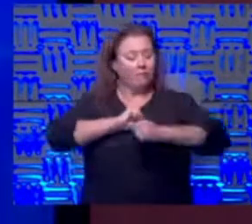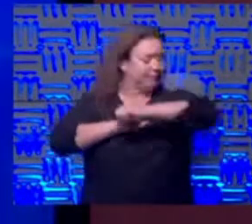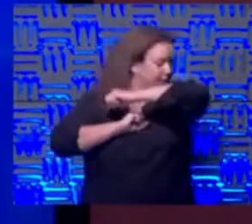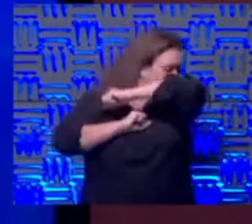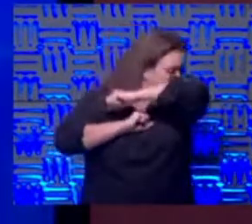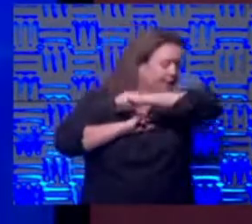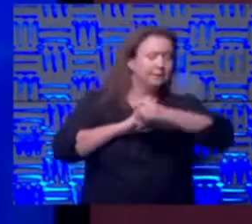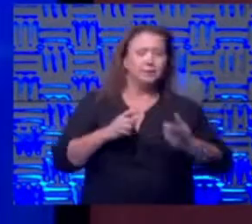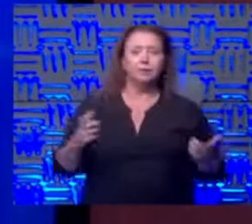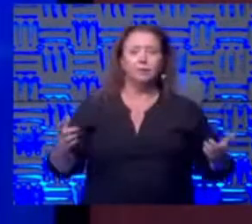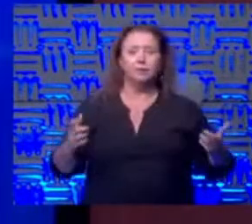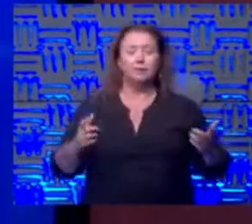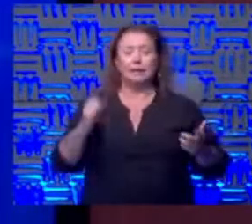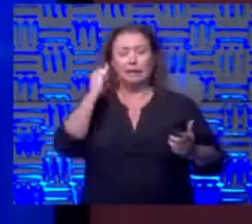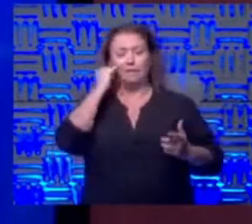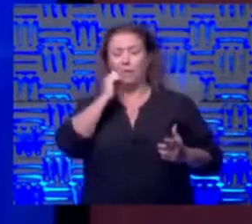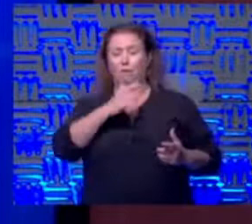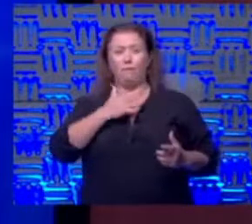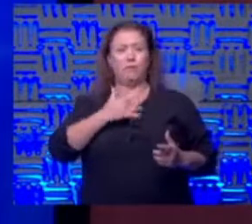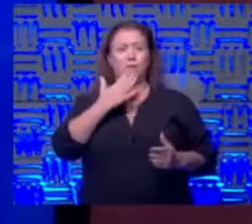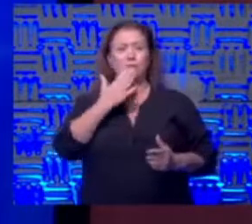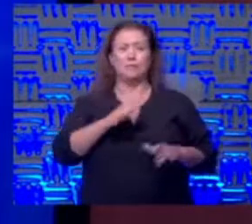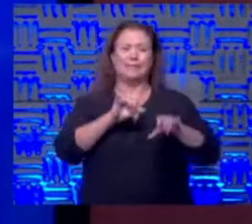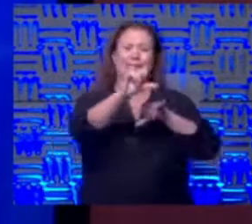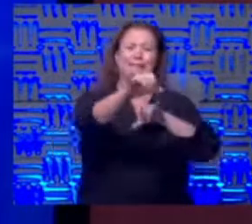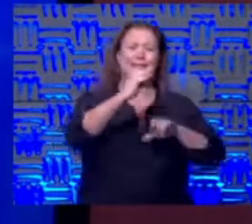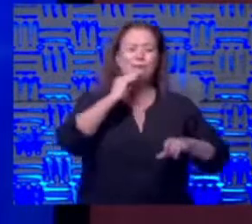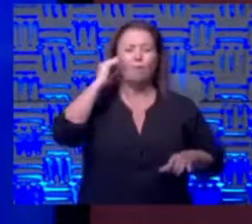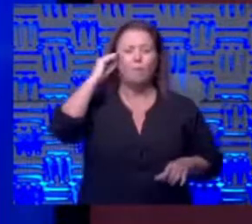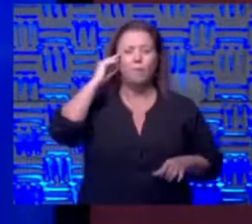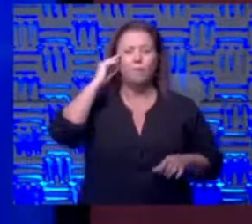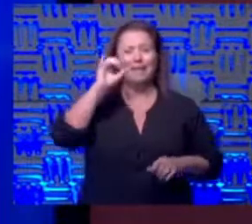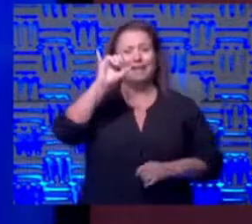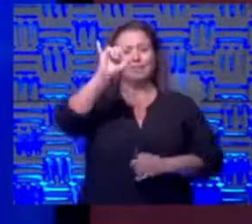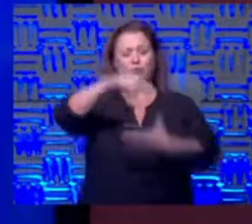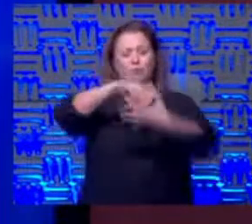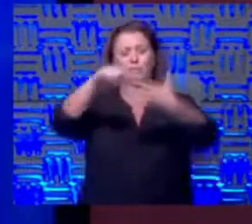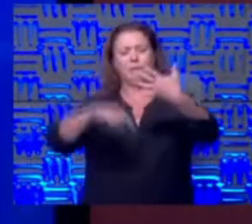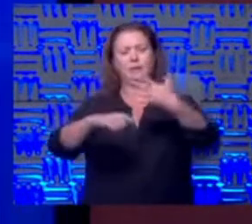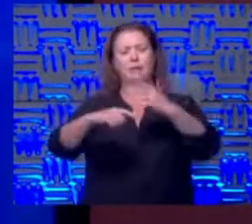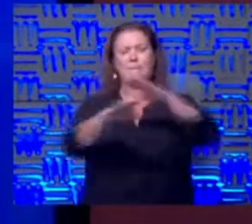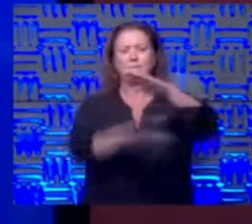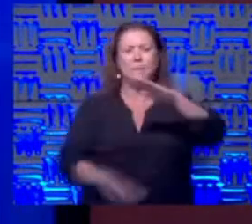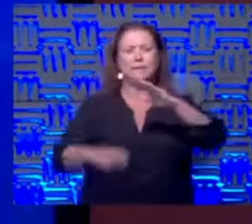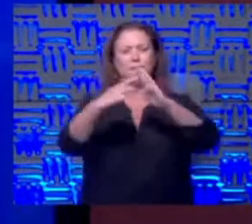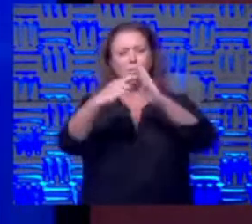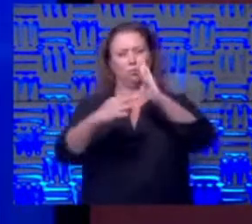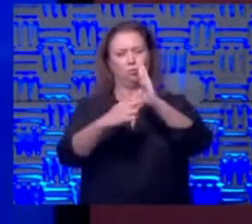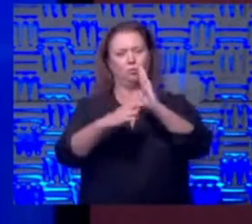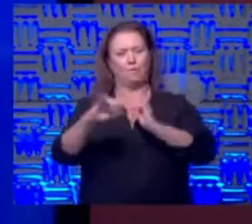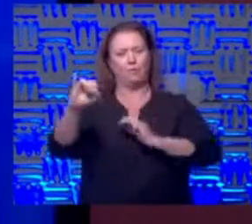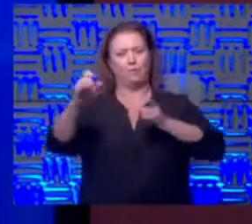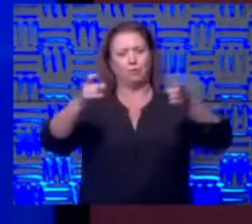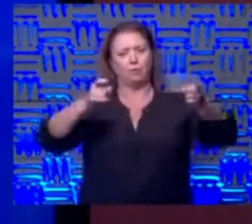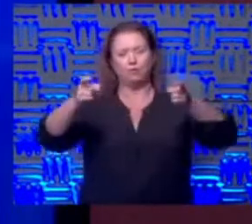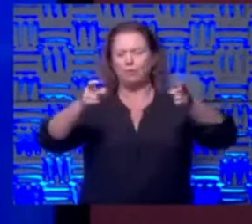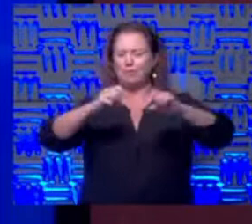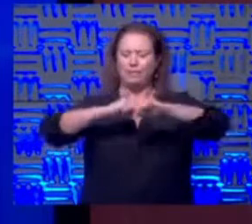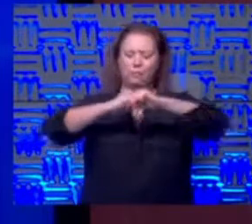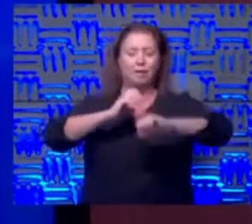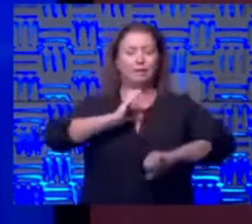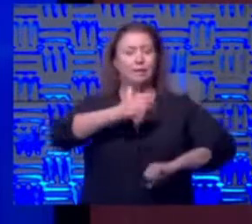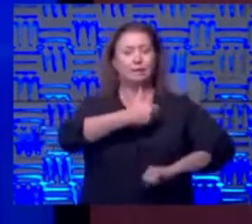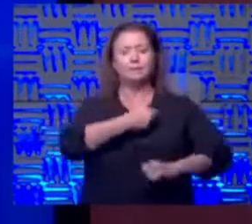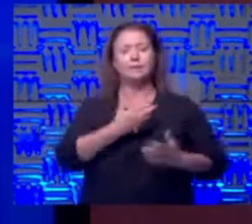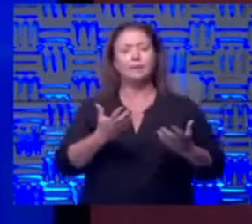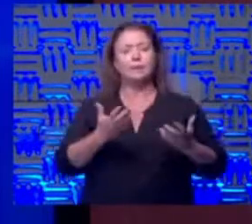into your elbow. And if you don't feel good, stay home. Those are the basic pillars, and they really do protect us wherever we go. Yep.